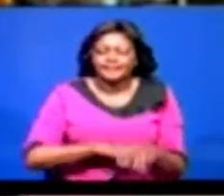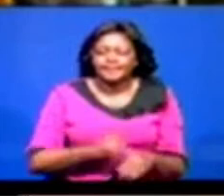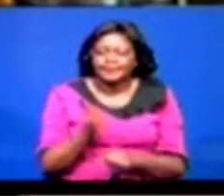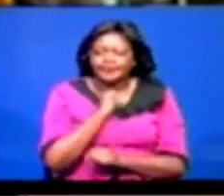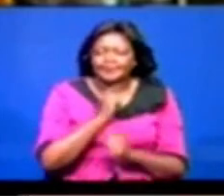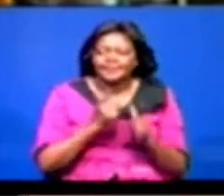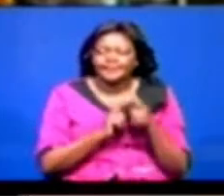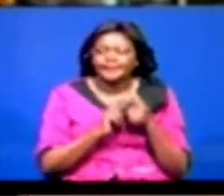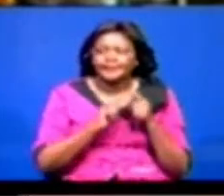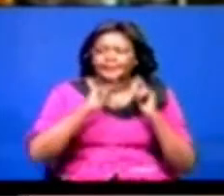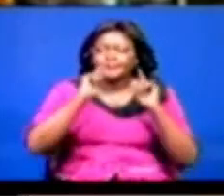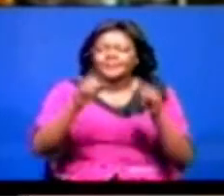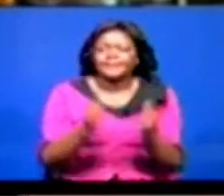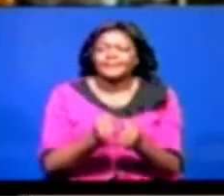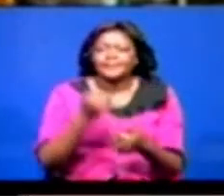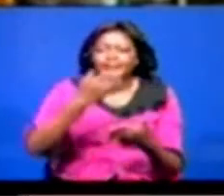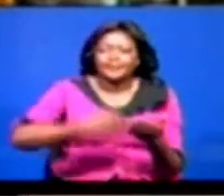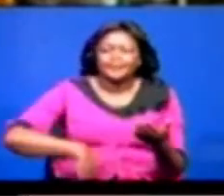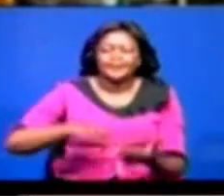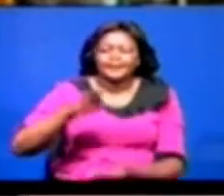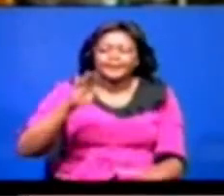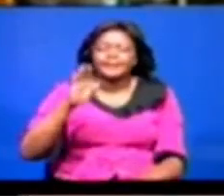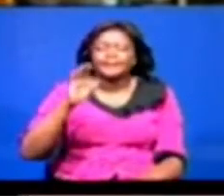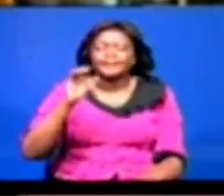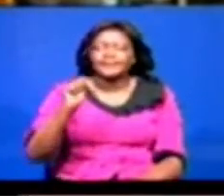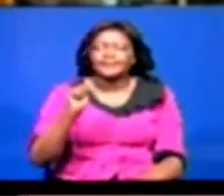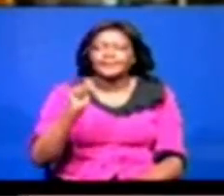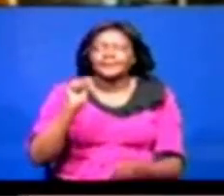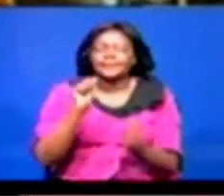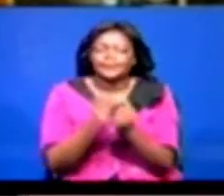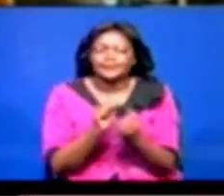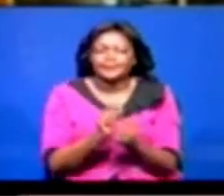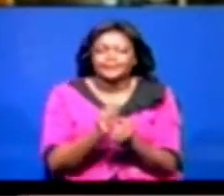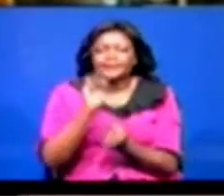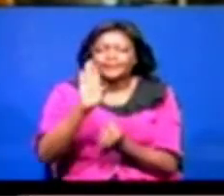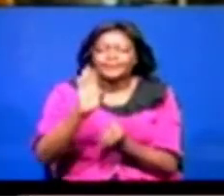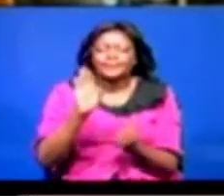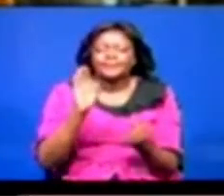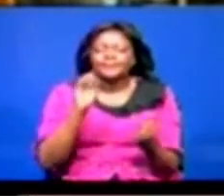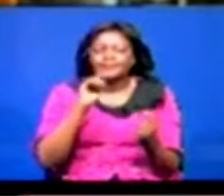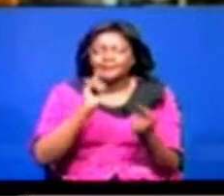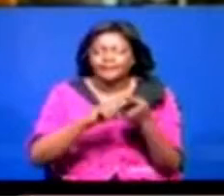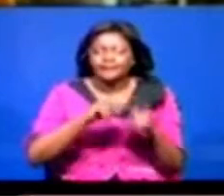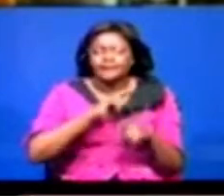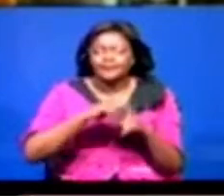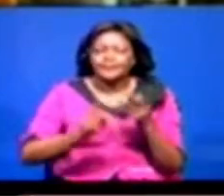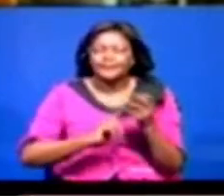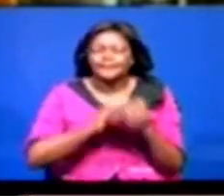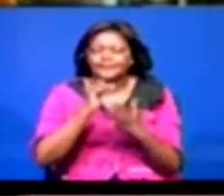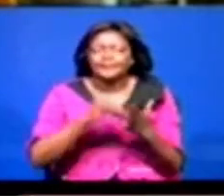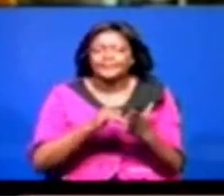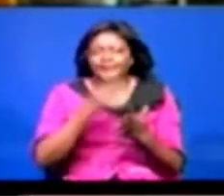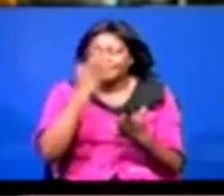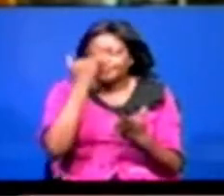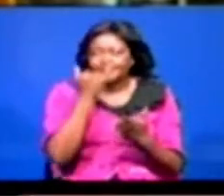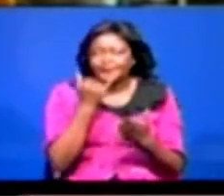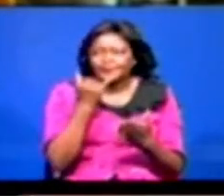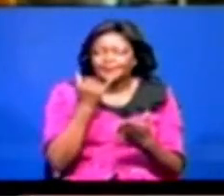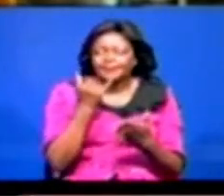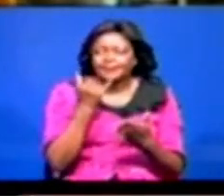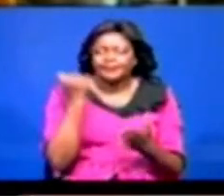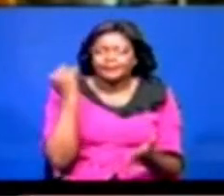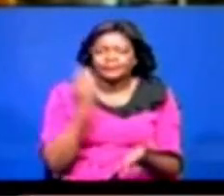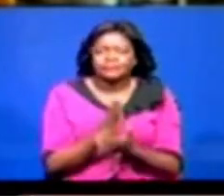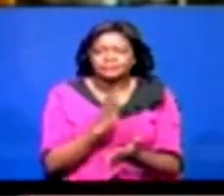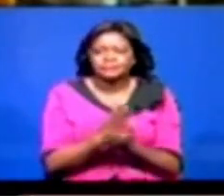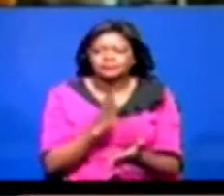go with their Form 34A together with their Bs to the National Tallying Center for purposes of the verification